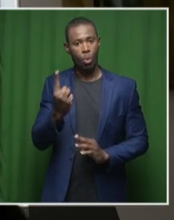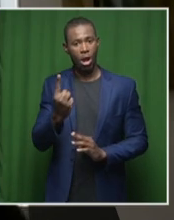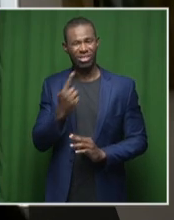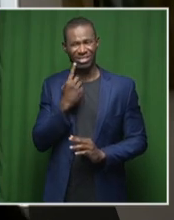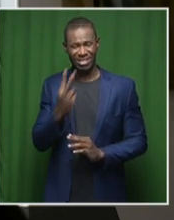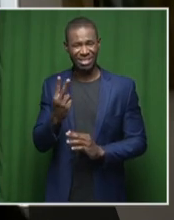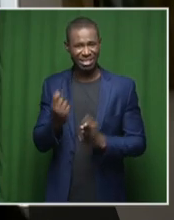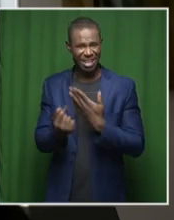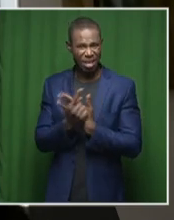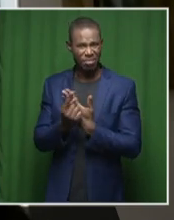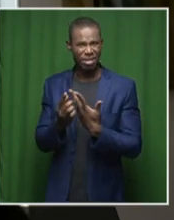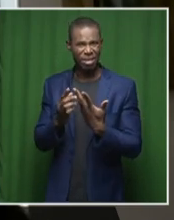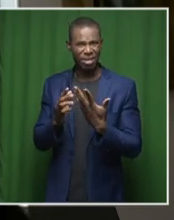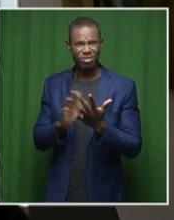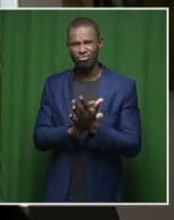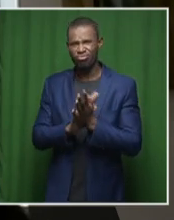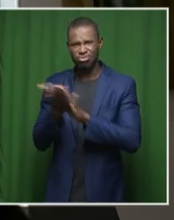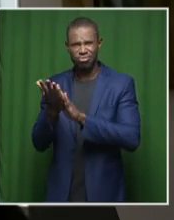of different